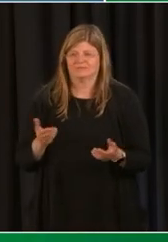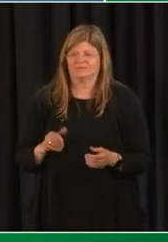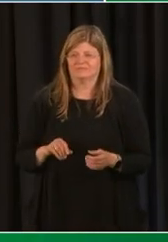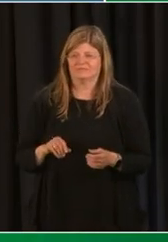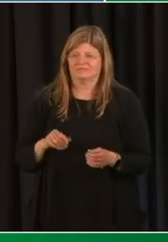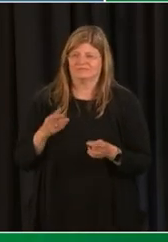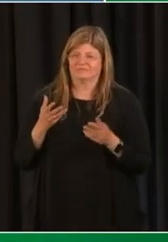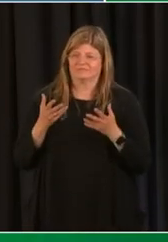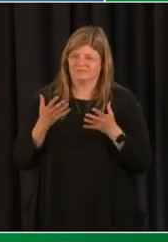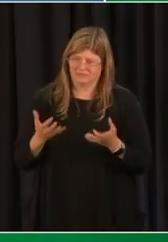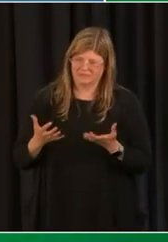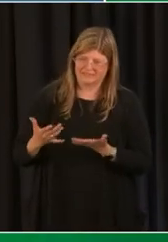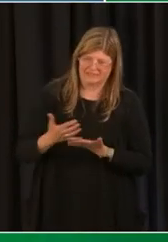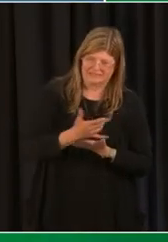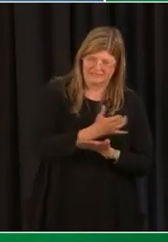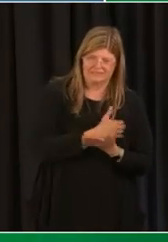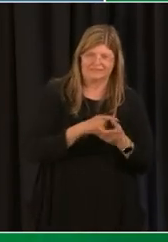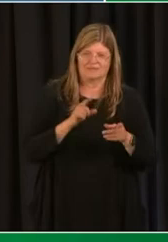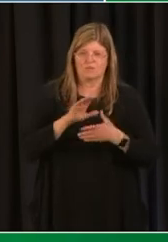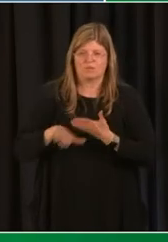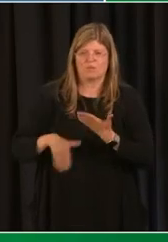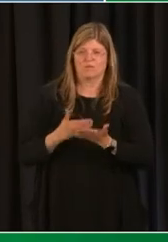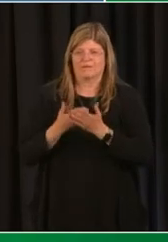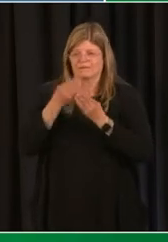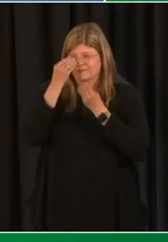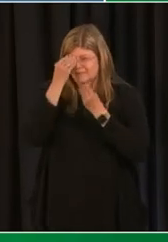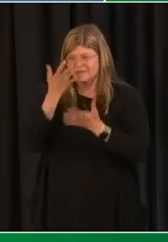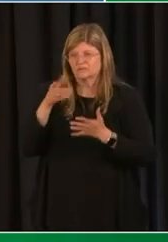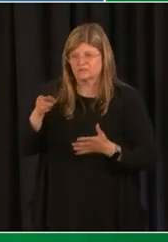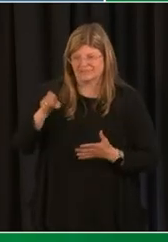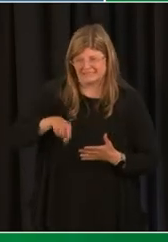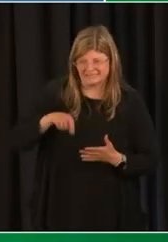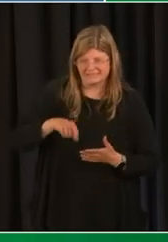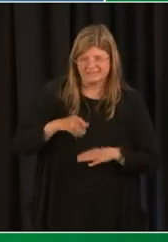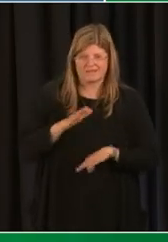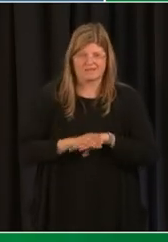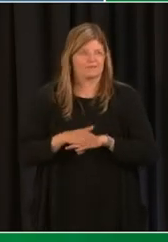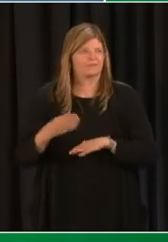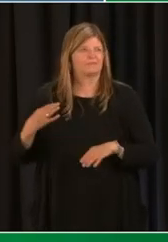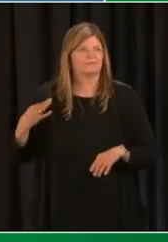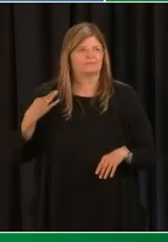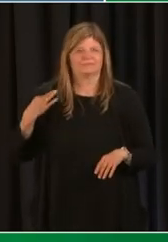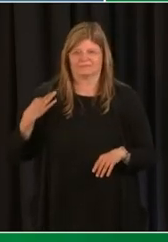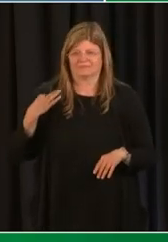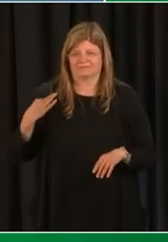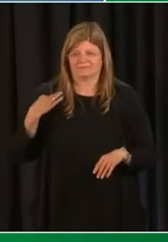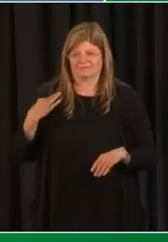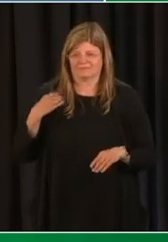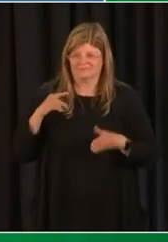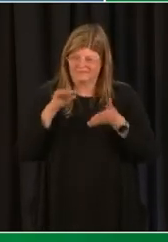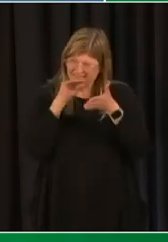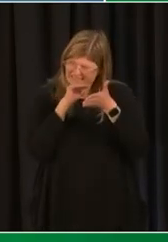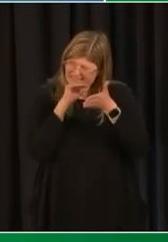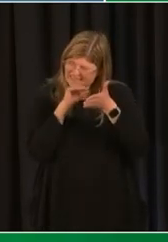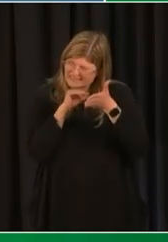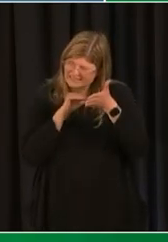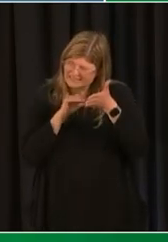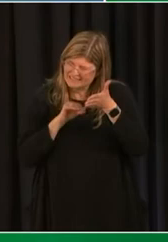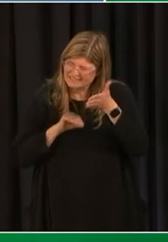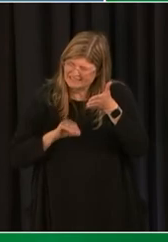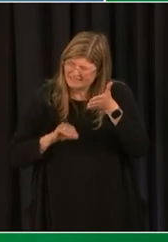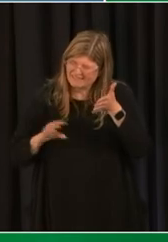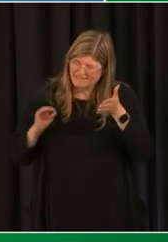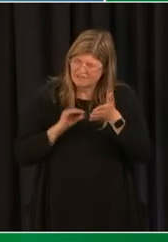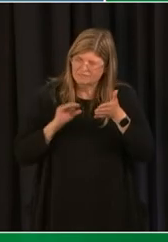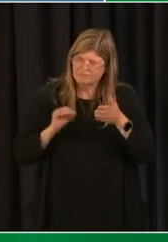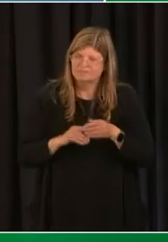You want to gather all of the information necessary on the application as quickly as possible. That